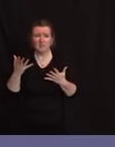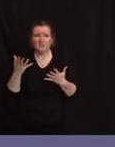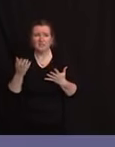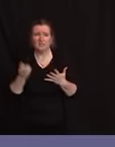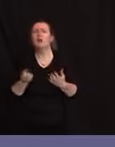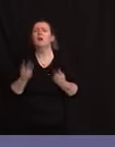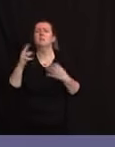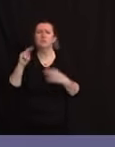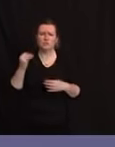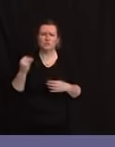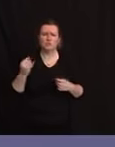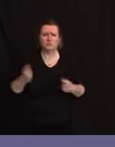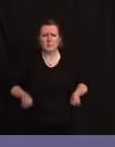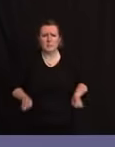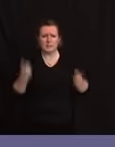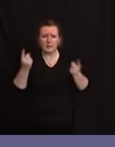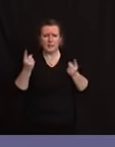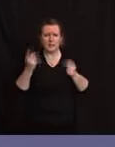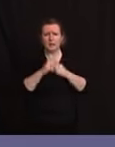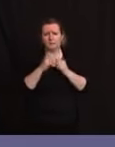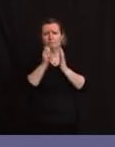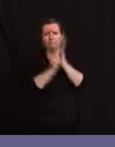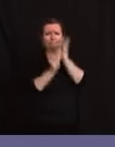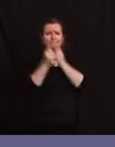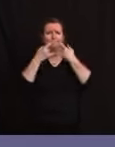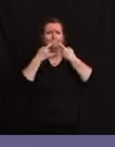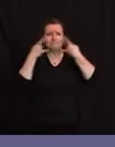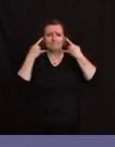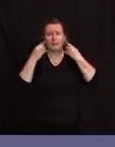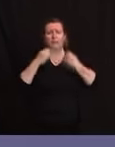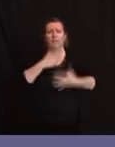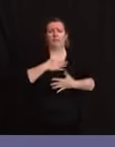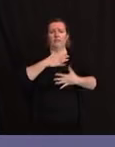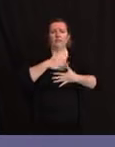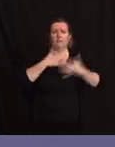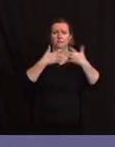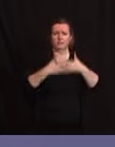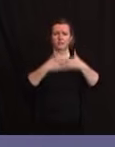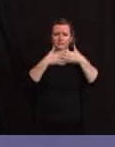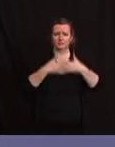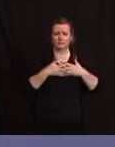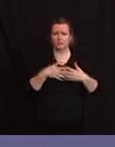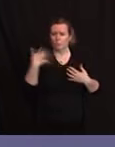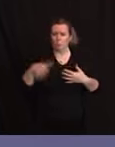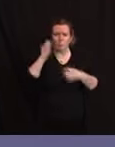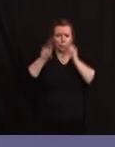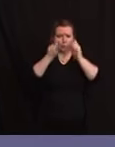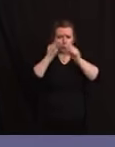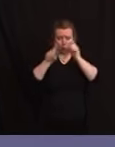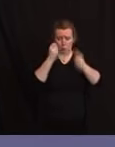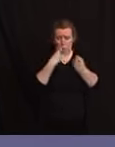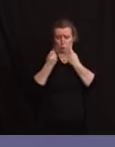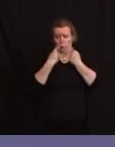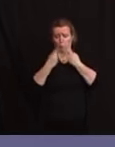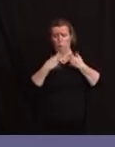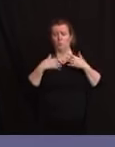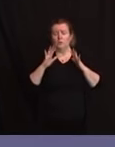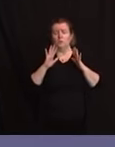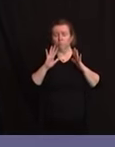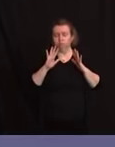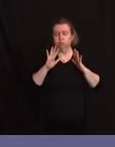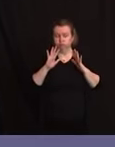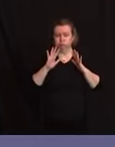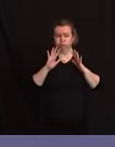buying PPEs and other ventilators? You got to tell Mike if he's going to have that many questions, he's got to show up. I'll give you the